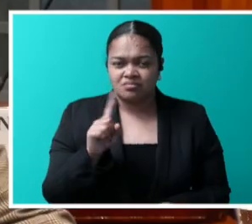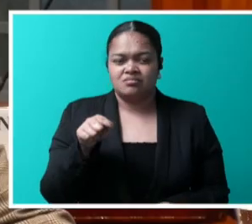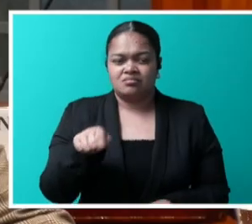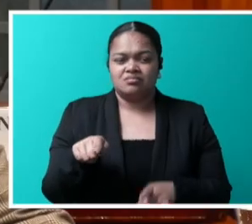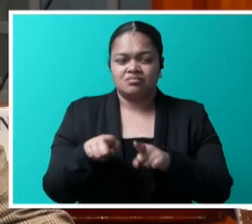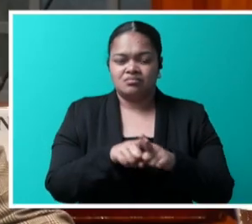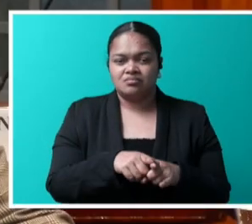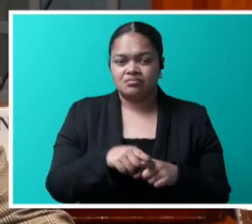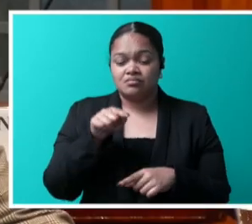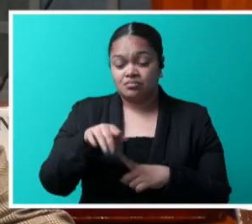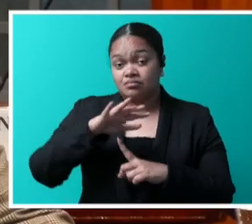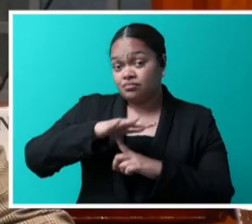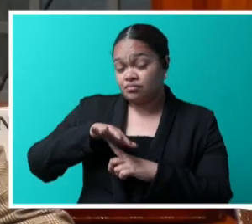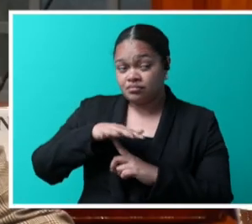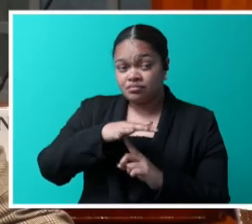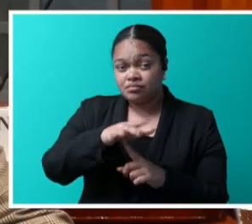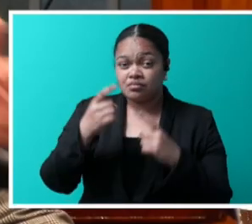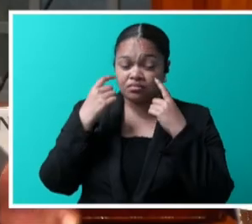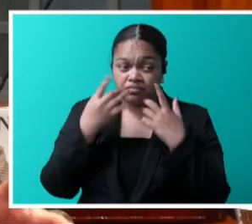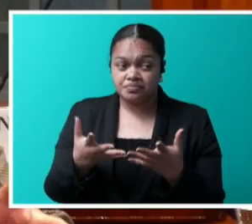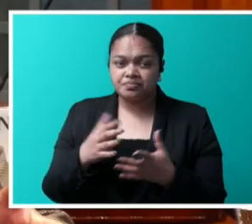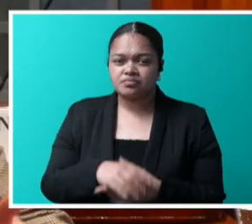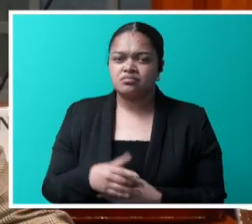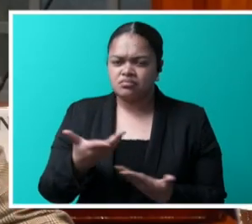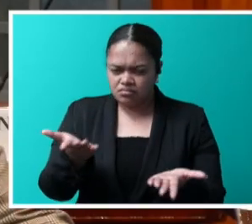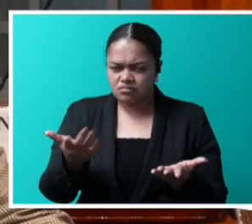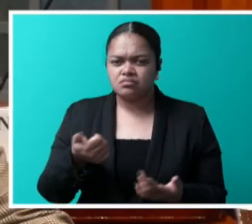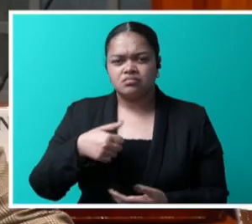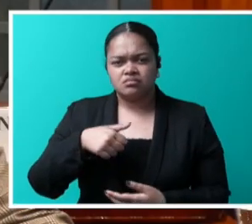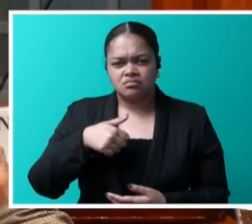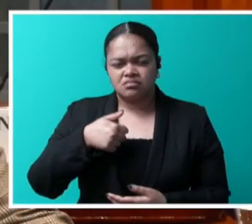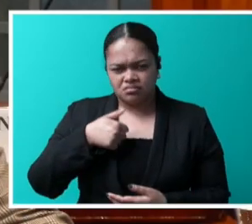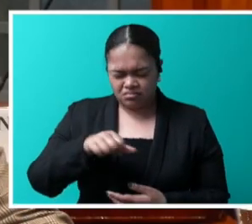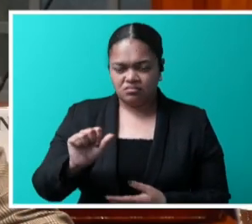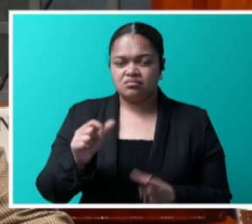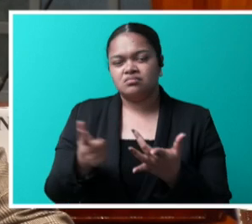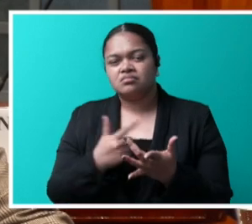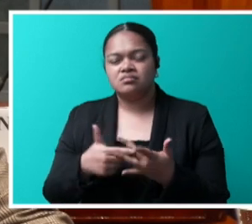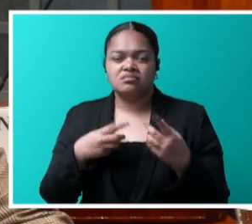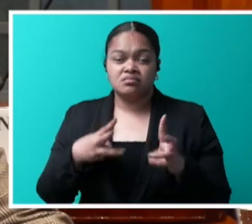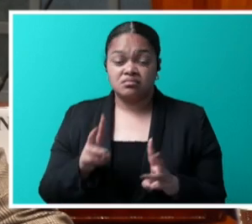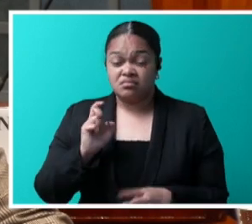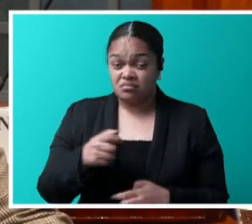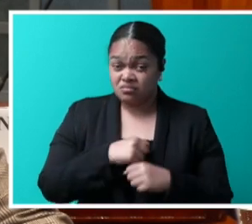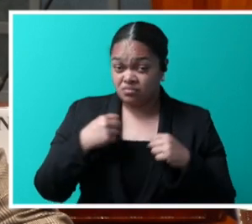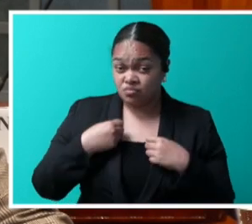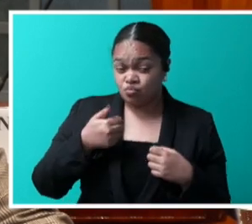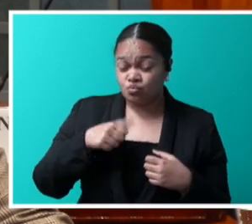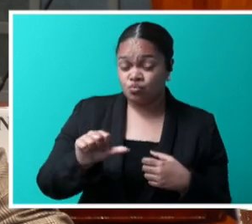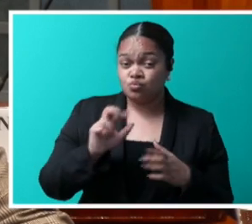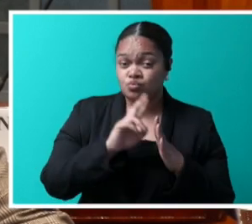the helicopter exercise did, let's consider the alternative. If we had used the